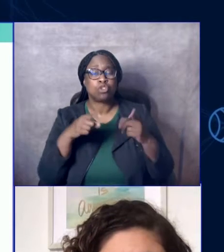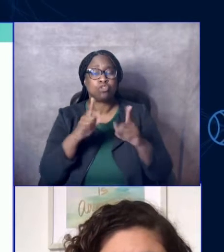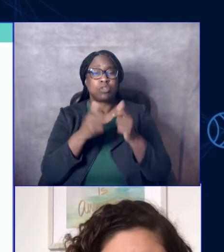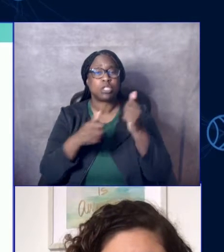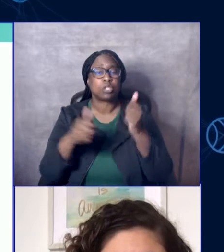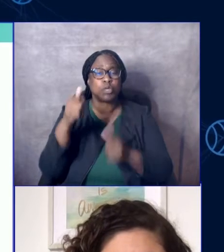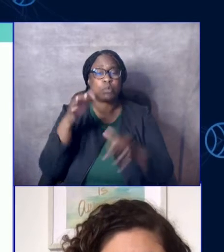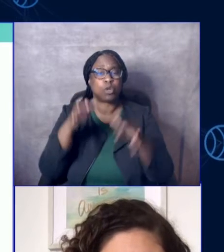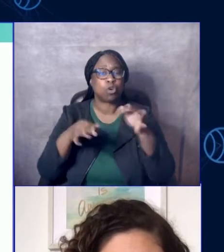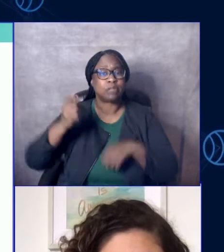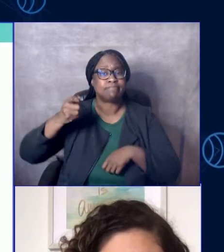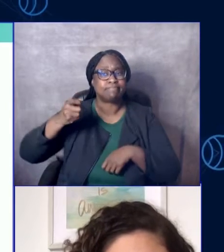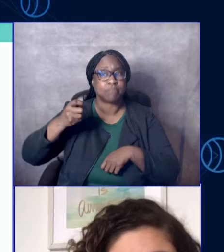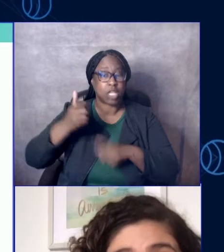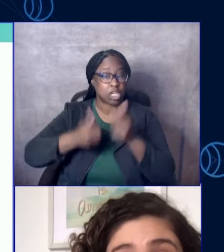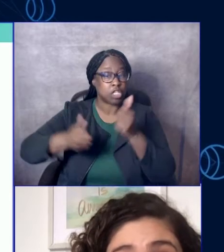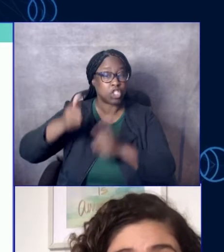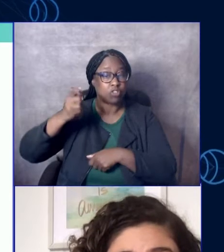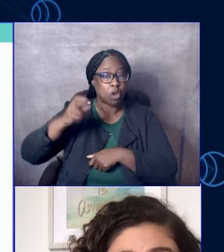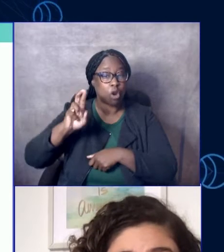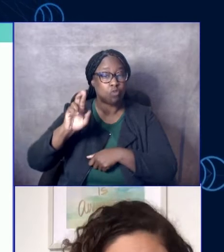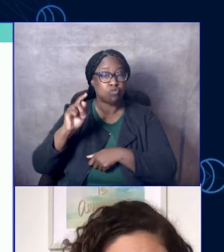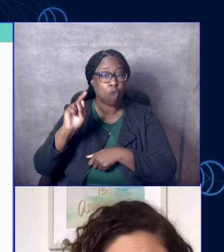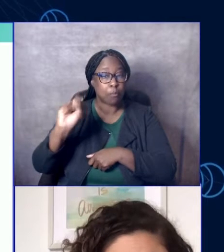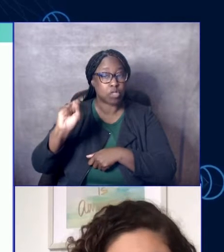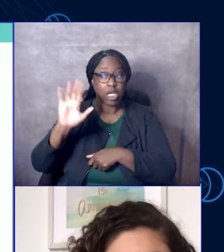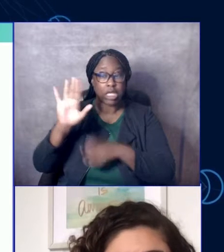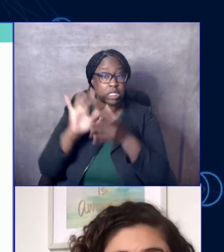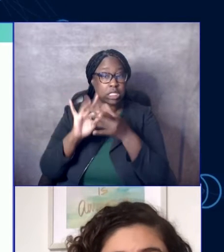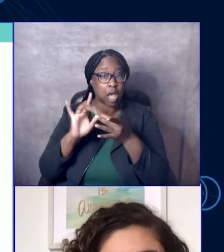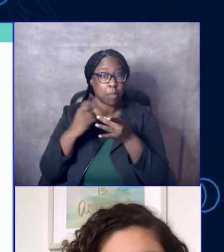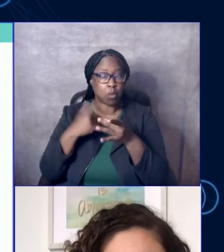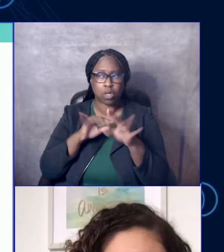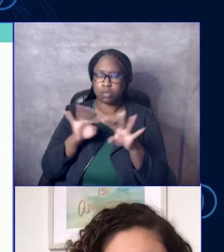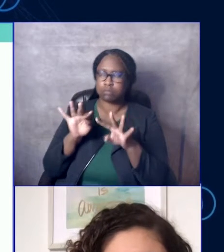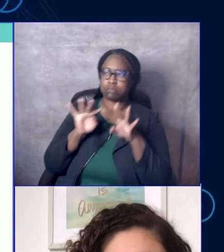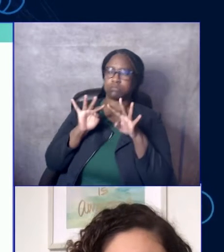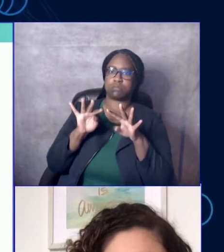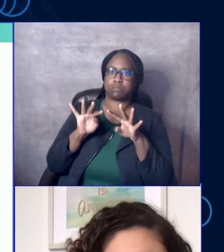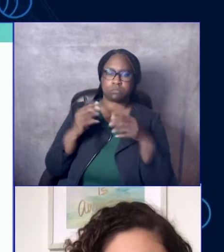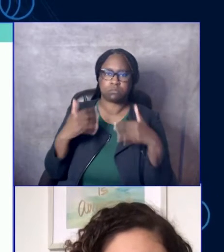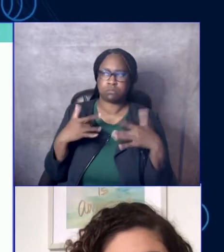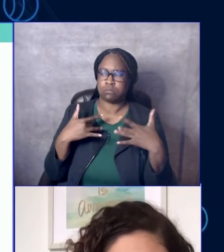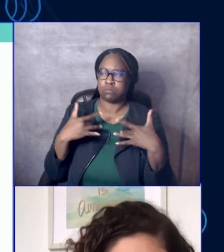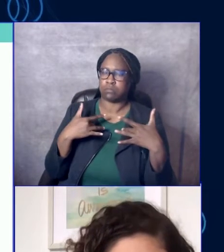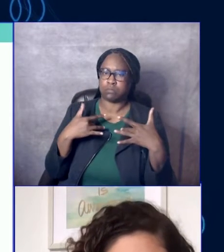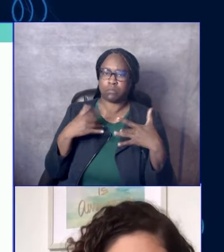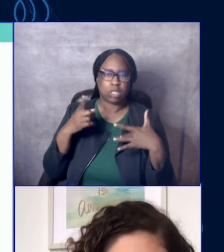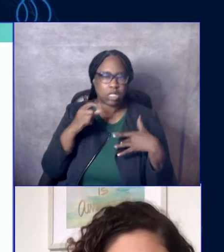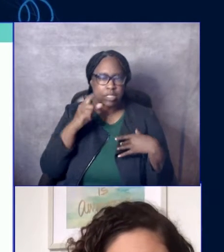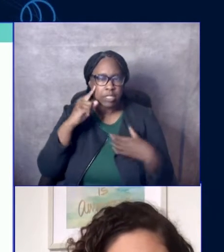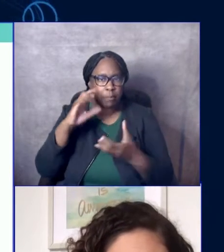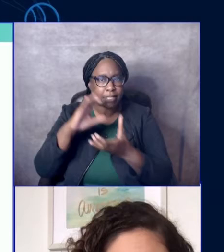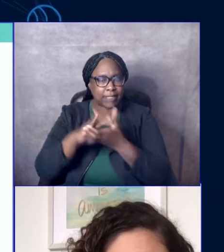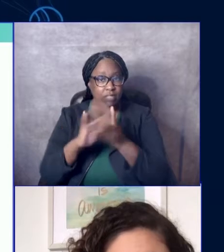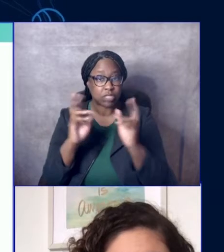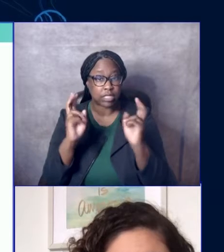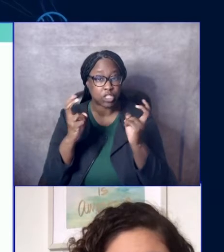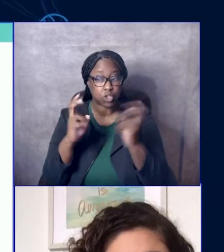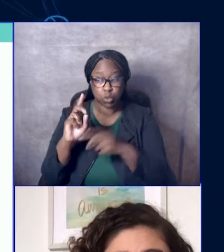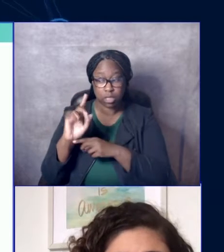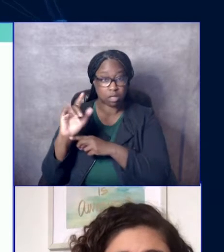Justice Roberts made a comment that had us all worried. He said that he did not believe the issue about DACA